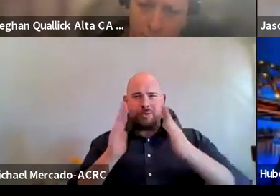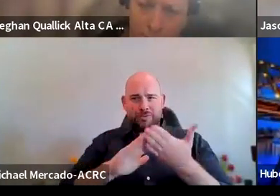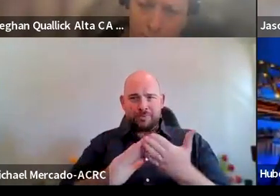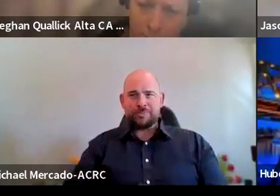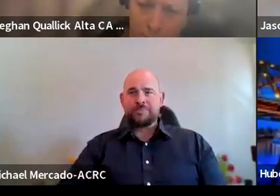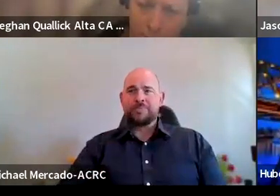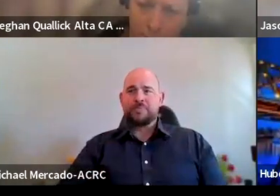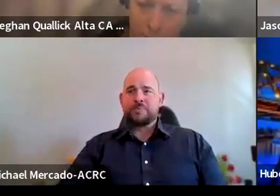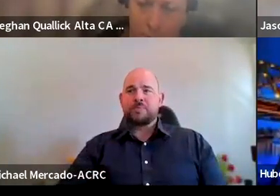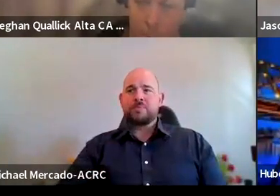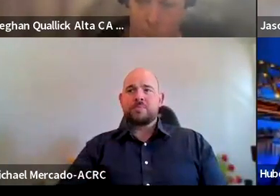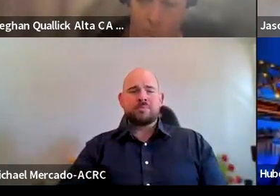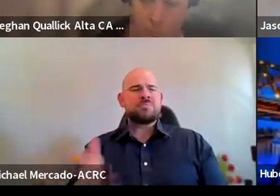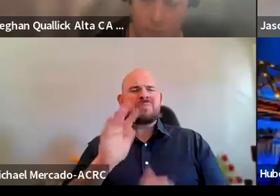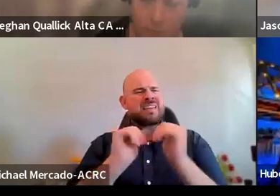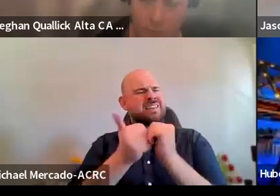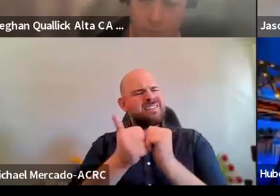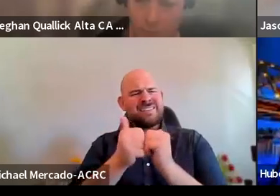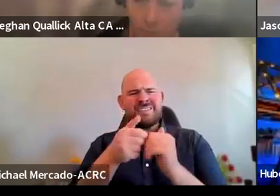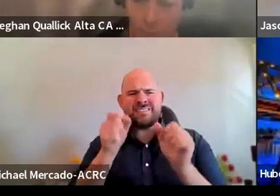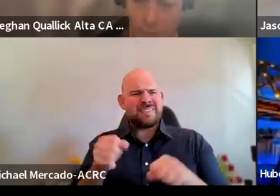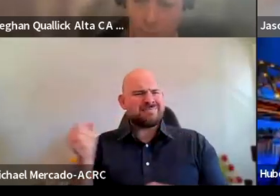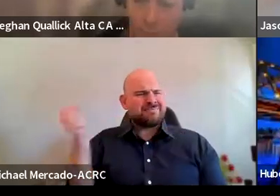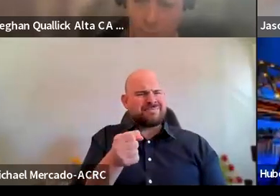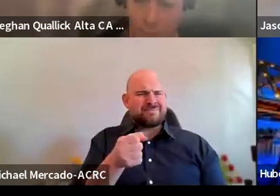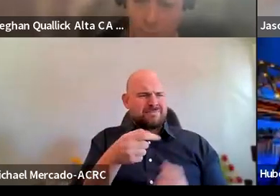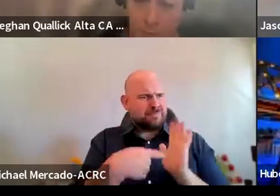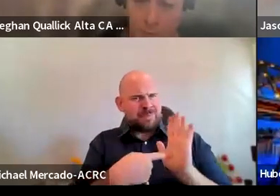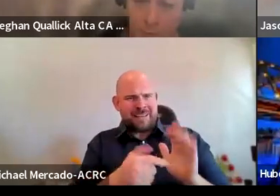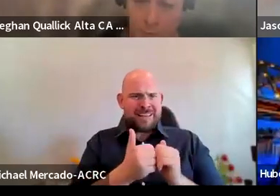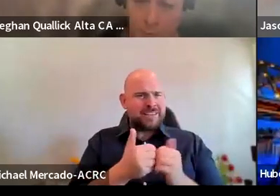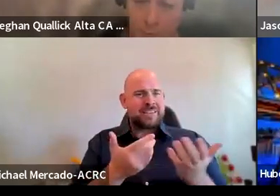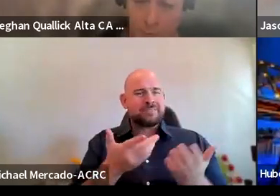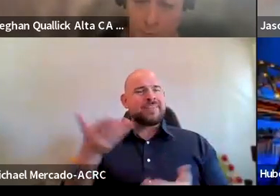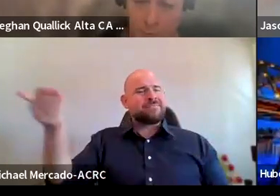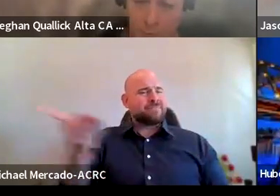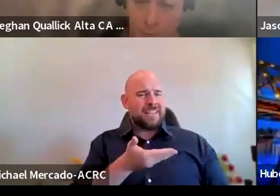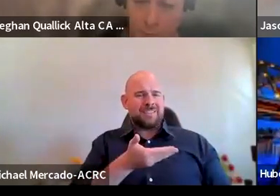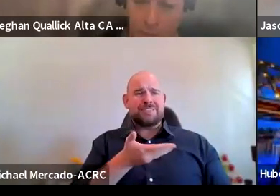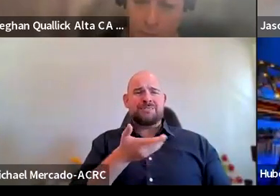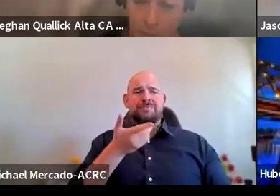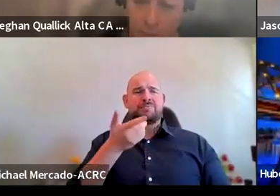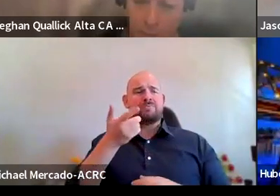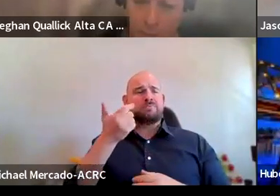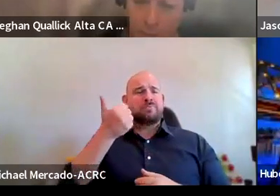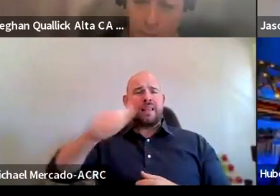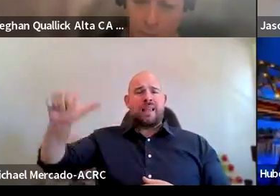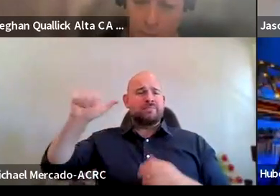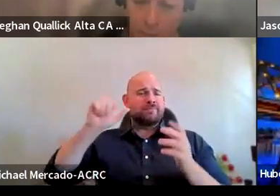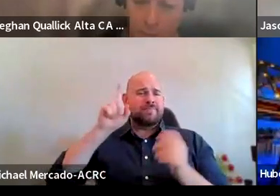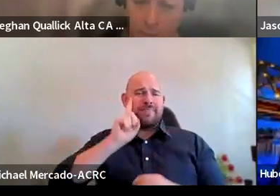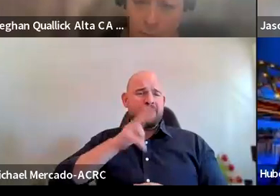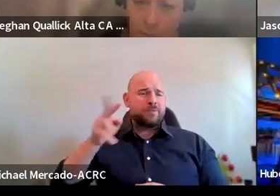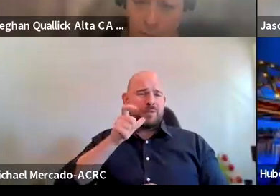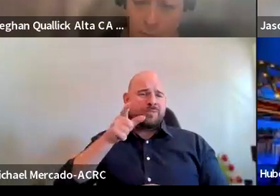That in turn would make them proud of who they are as a deaf person and their community. So how can we get a deaf role